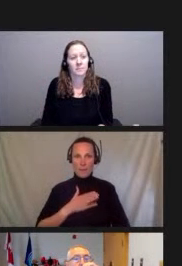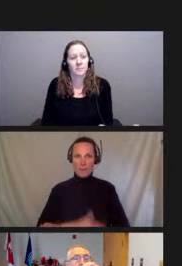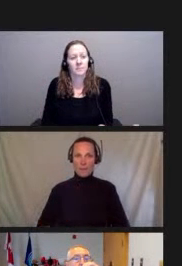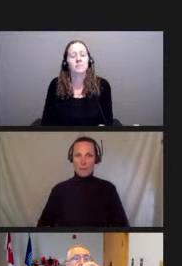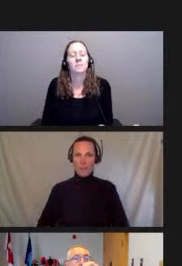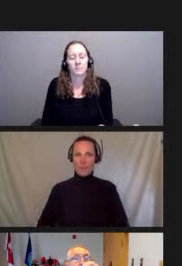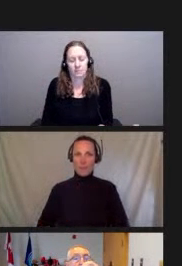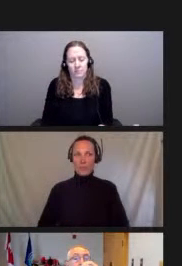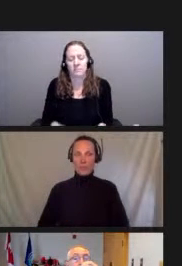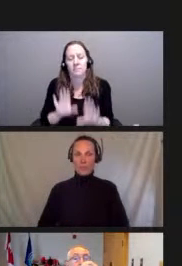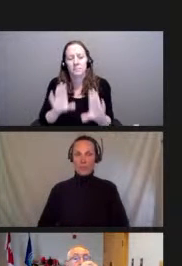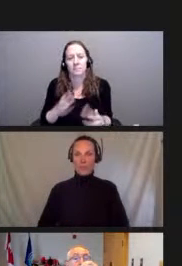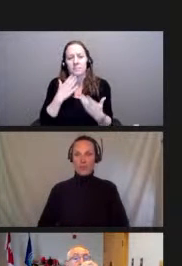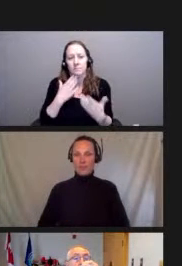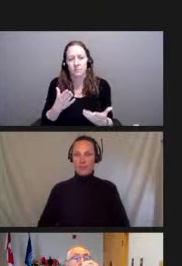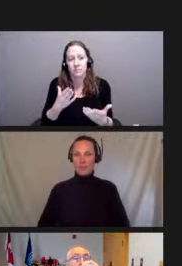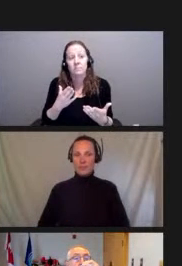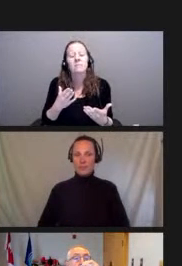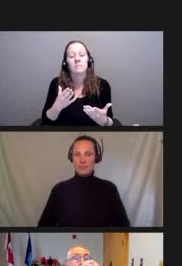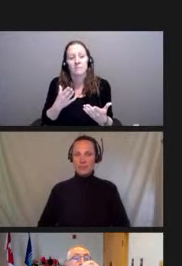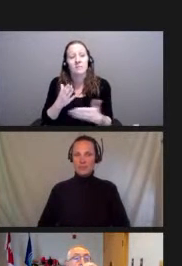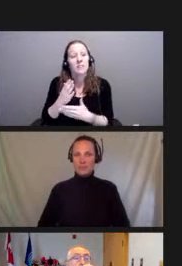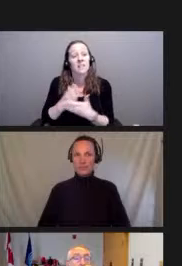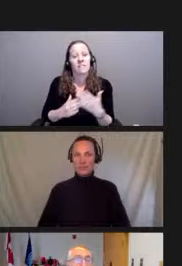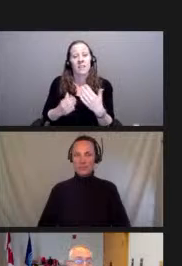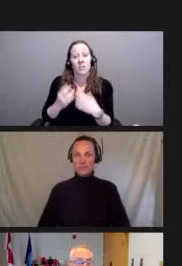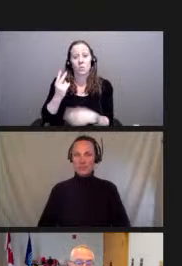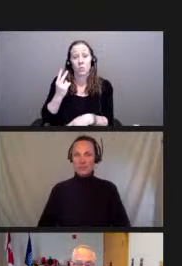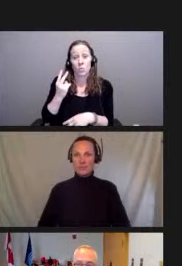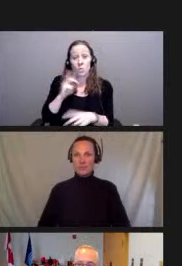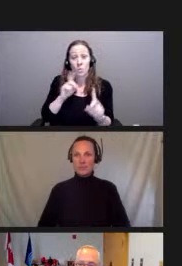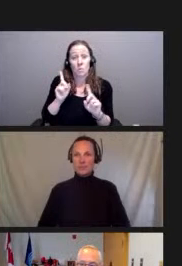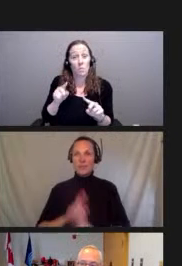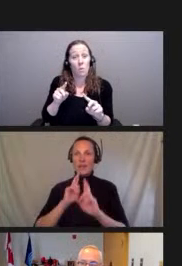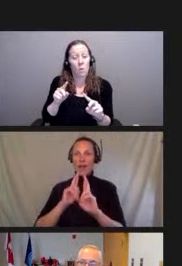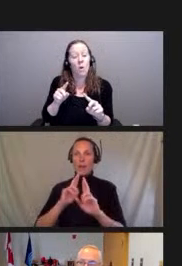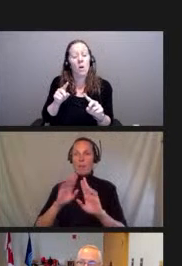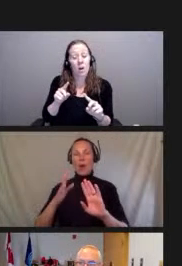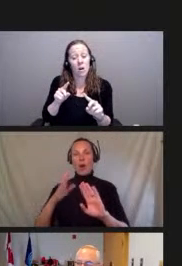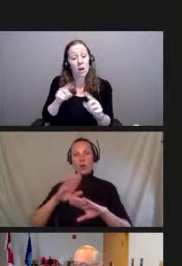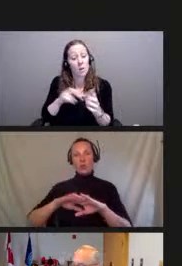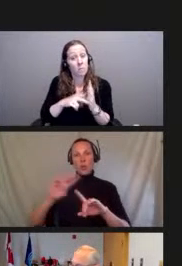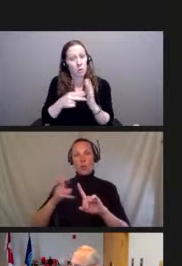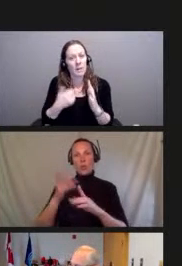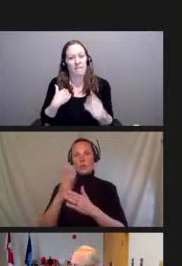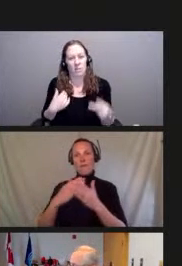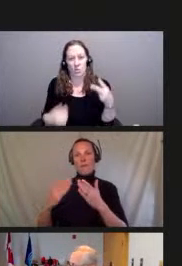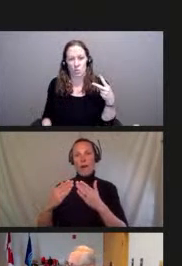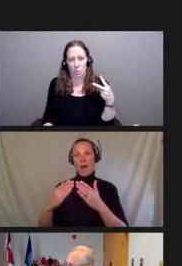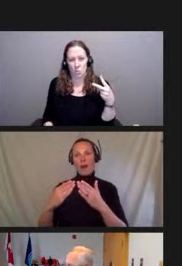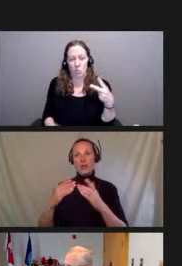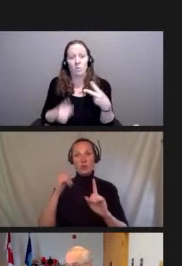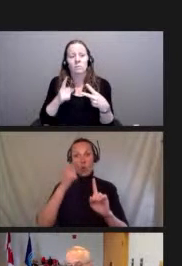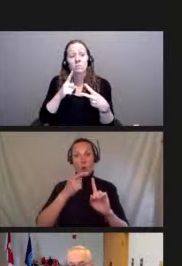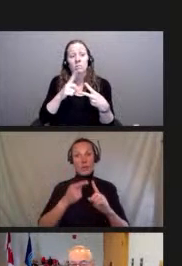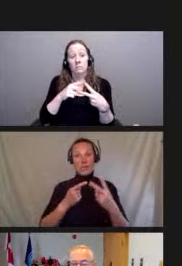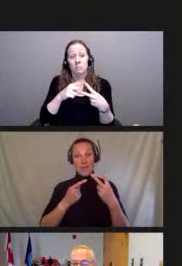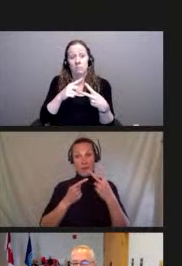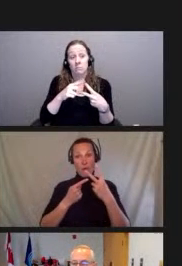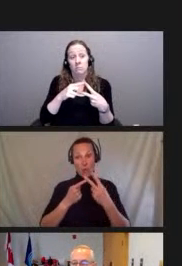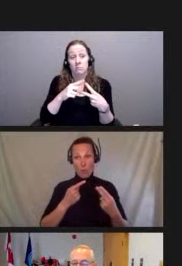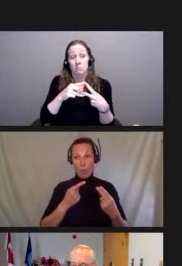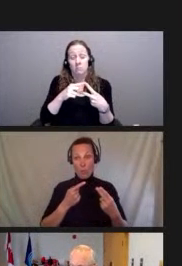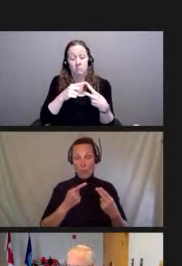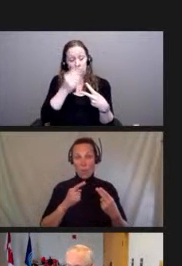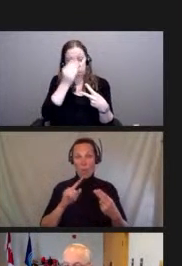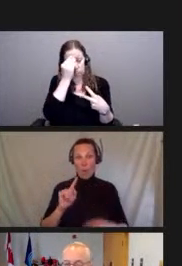Great, thank you. So the phase 2 report's purpose is twofold. First and foremost, this report presents council